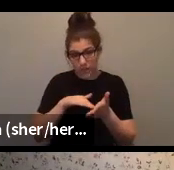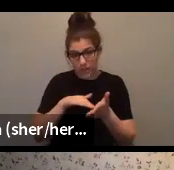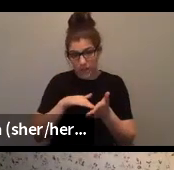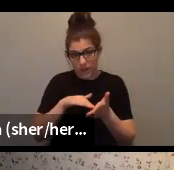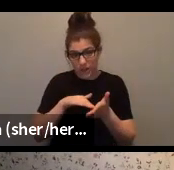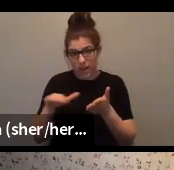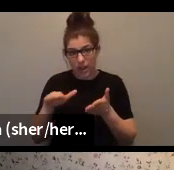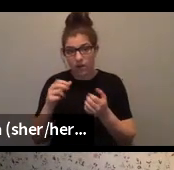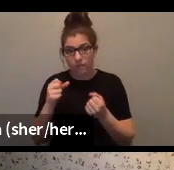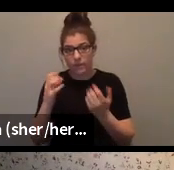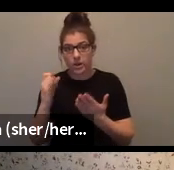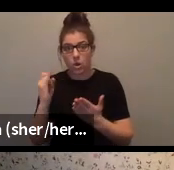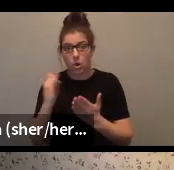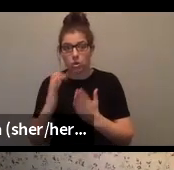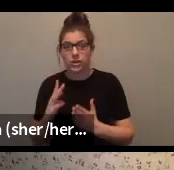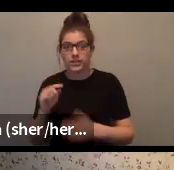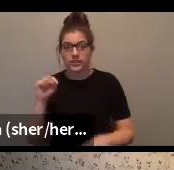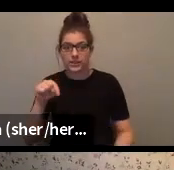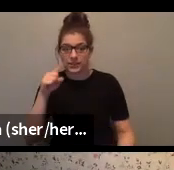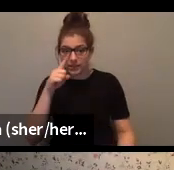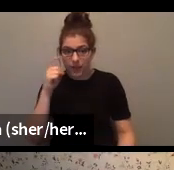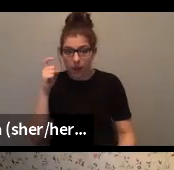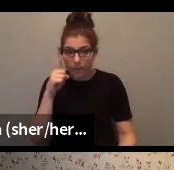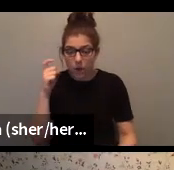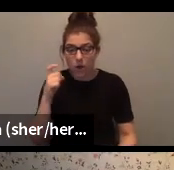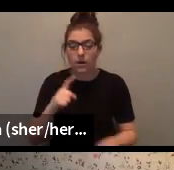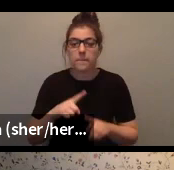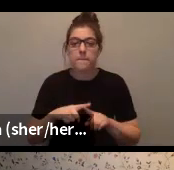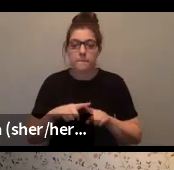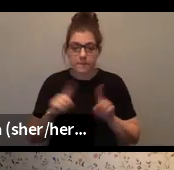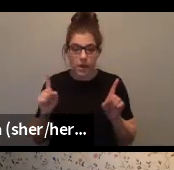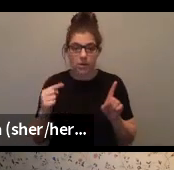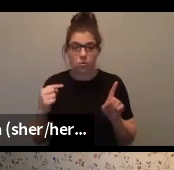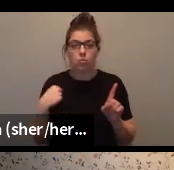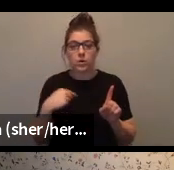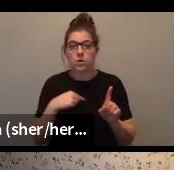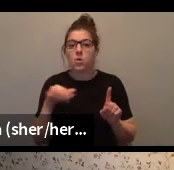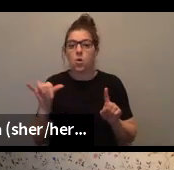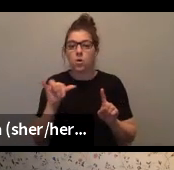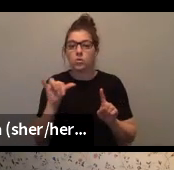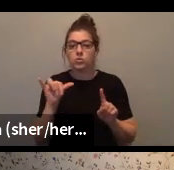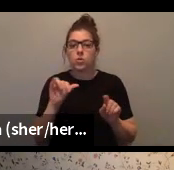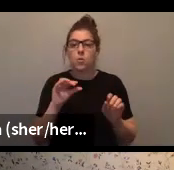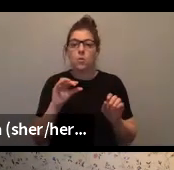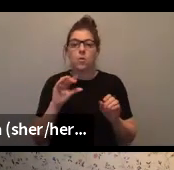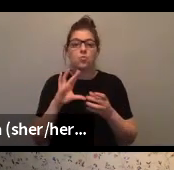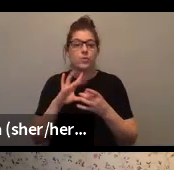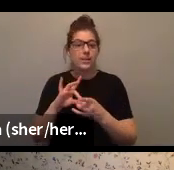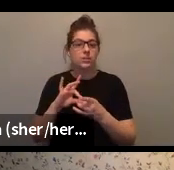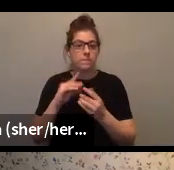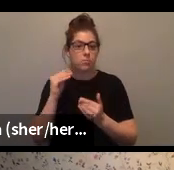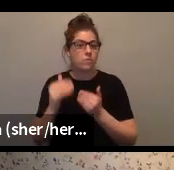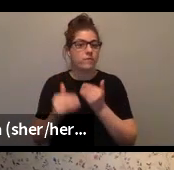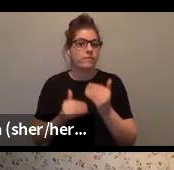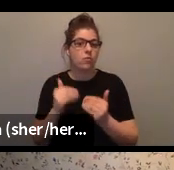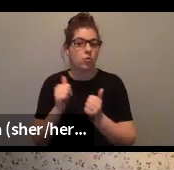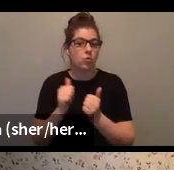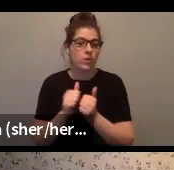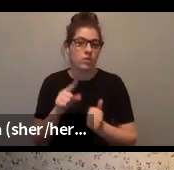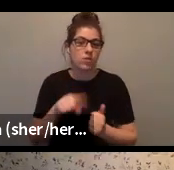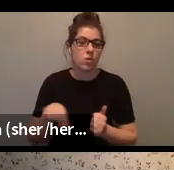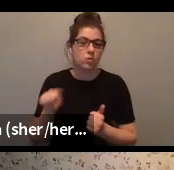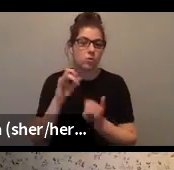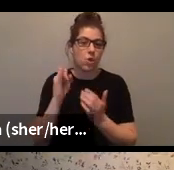summer, but we are also moving our relationships forward with those artists by bringing them into